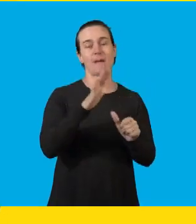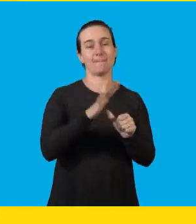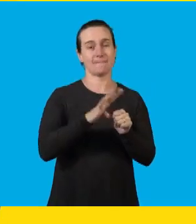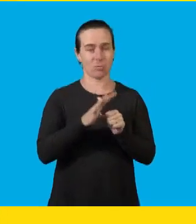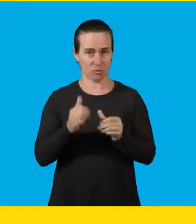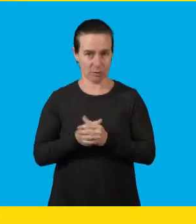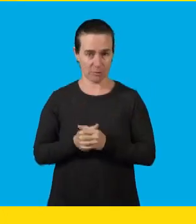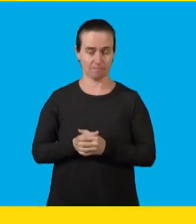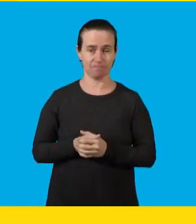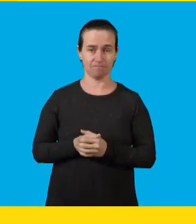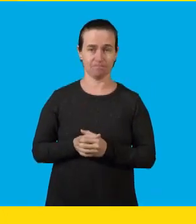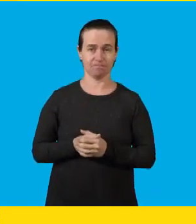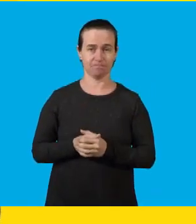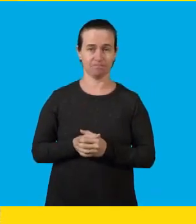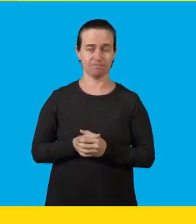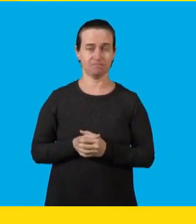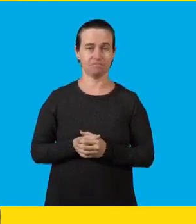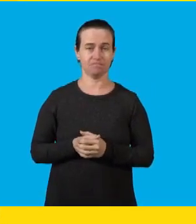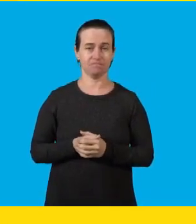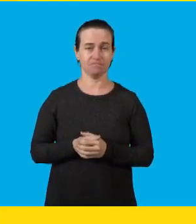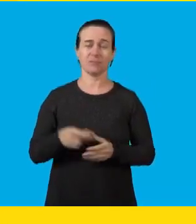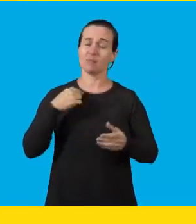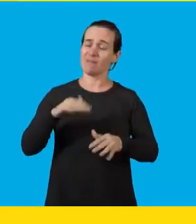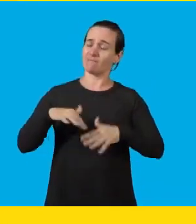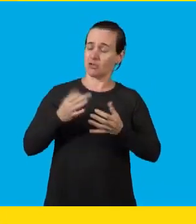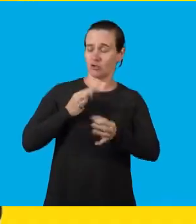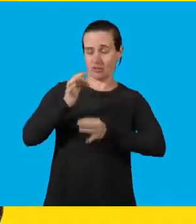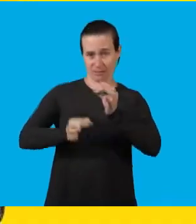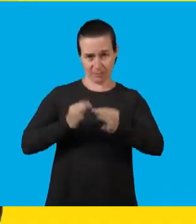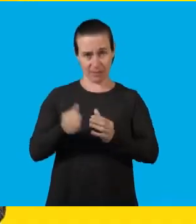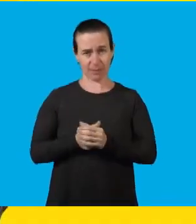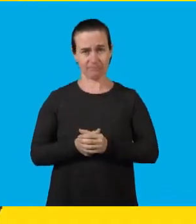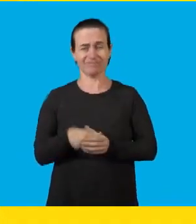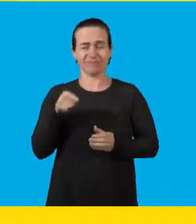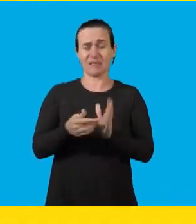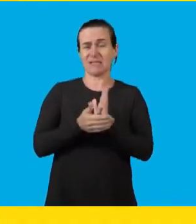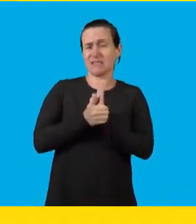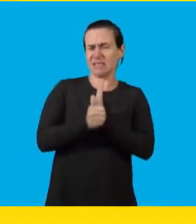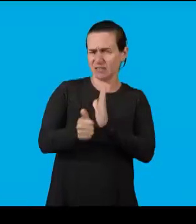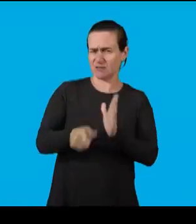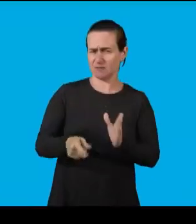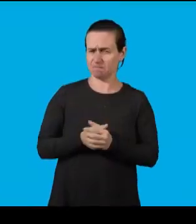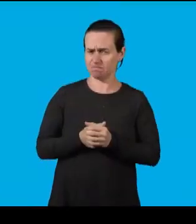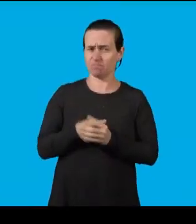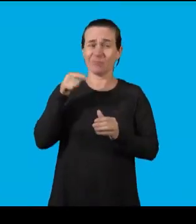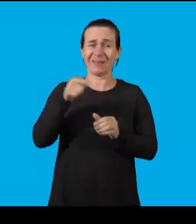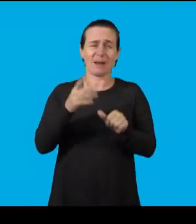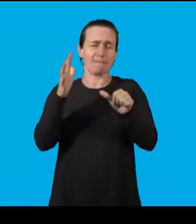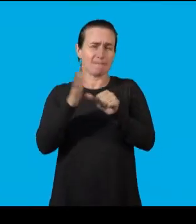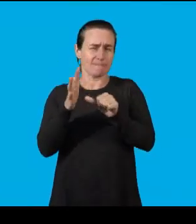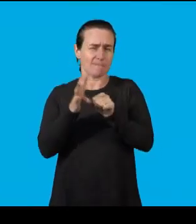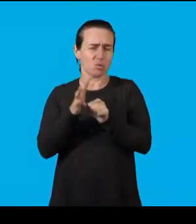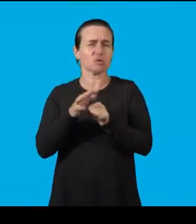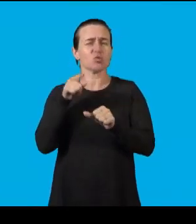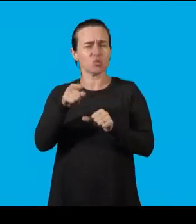extract information from the sources. And then, as I said before, when we looked at the skills, it is important to